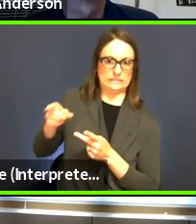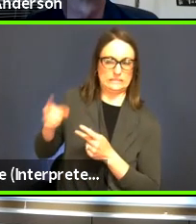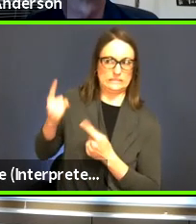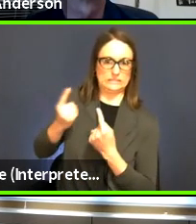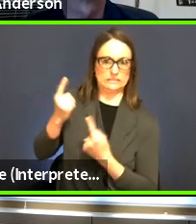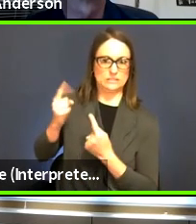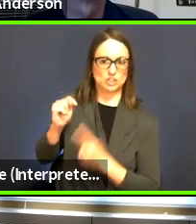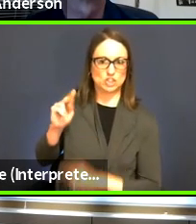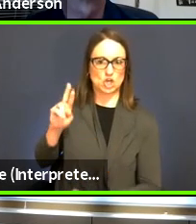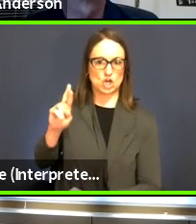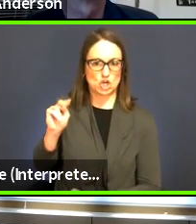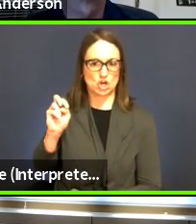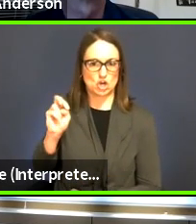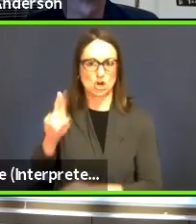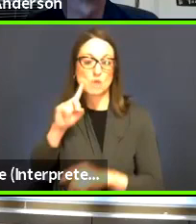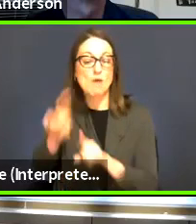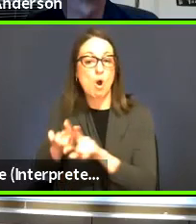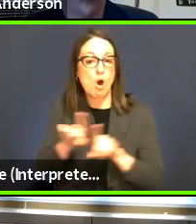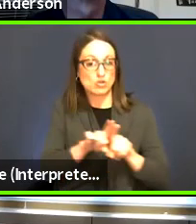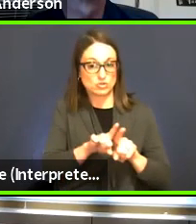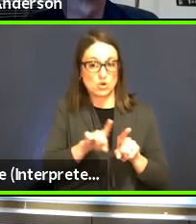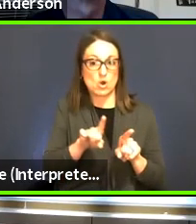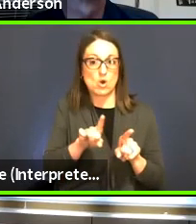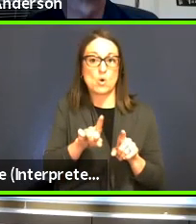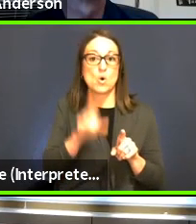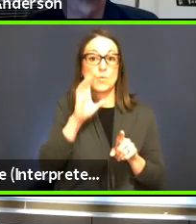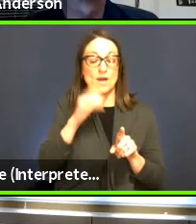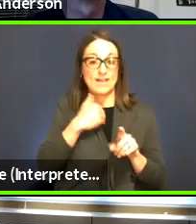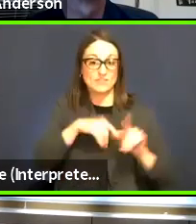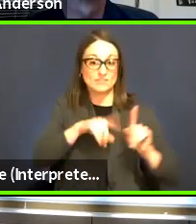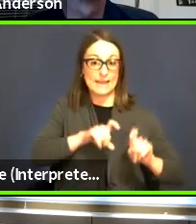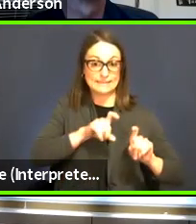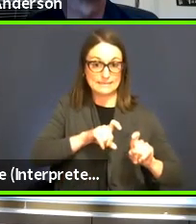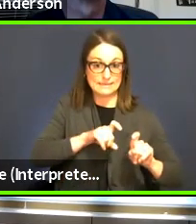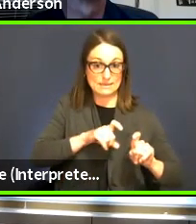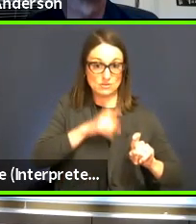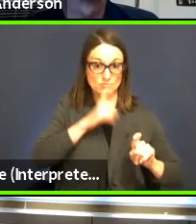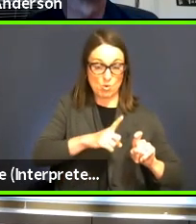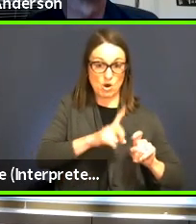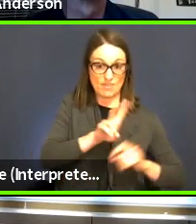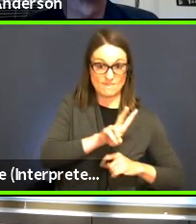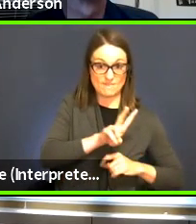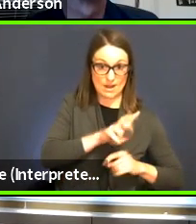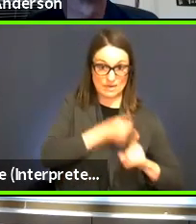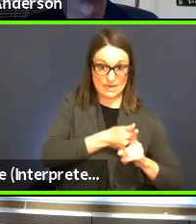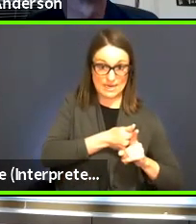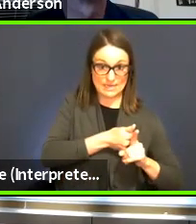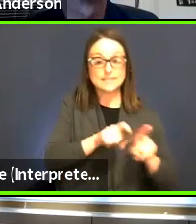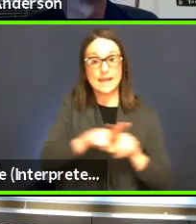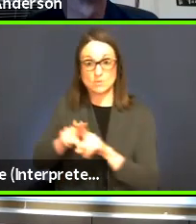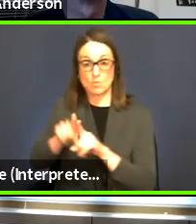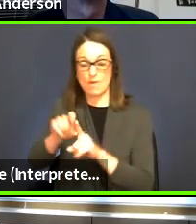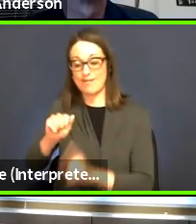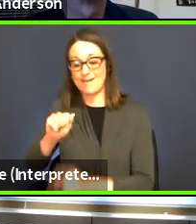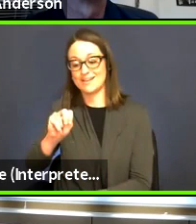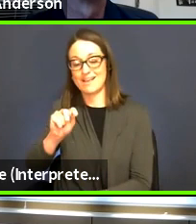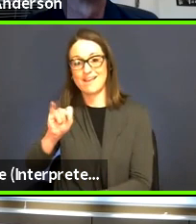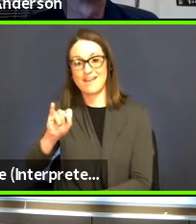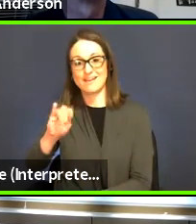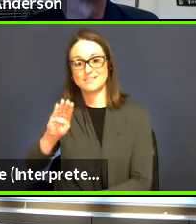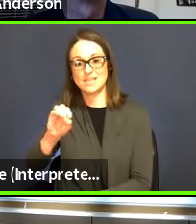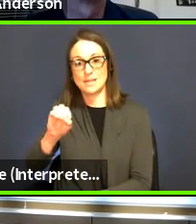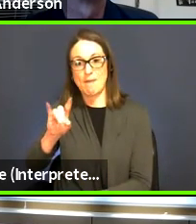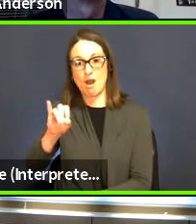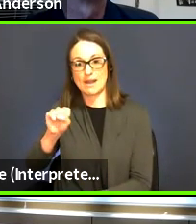will have both testing for the virus as well as antibodies. I'm pretty positive. If that's